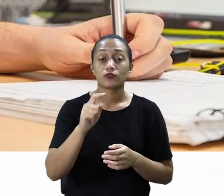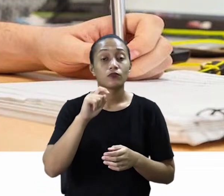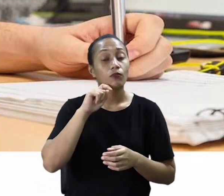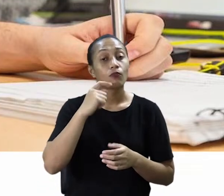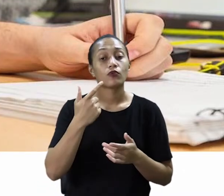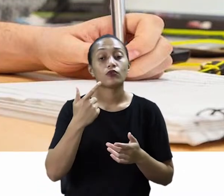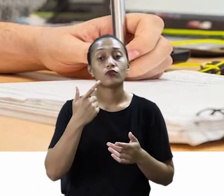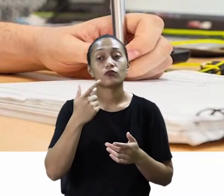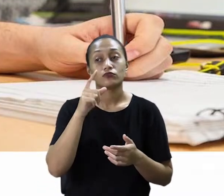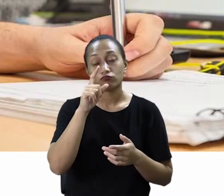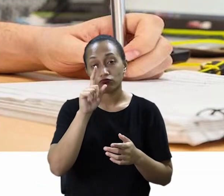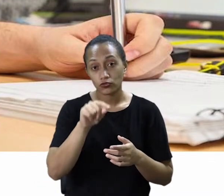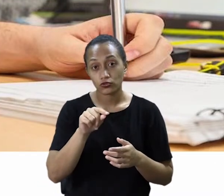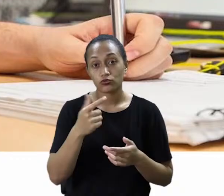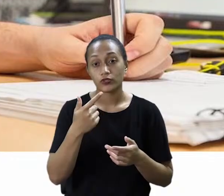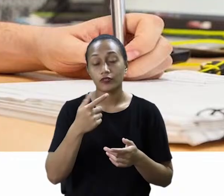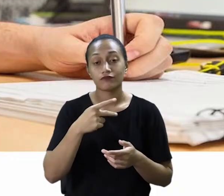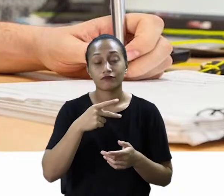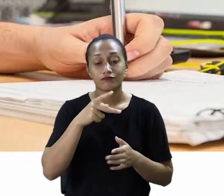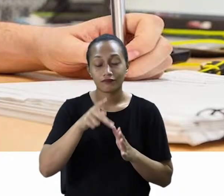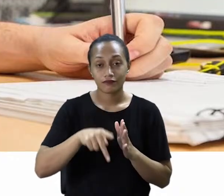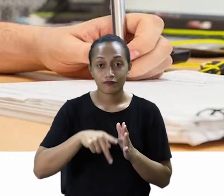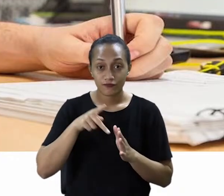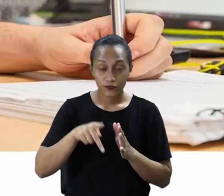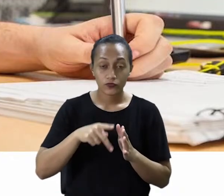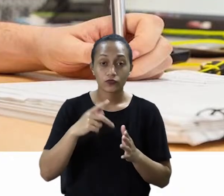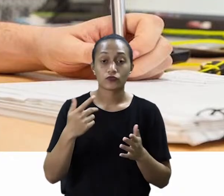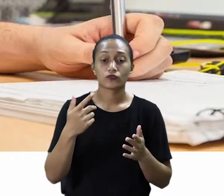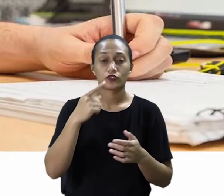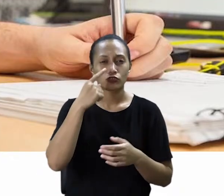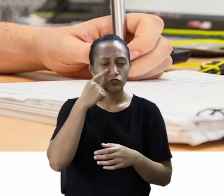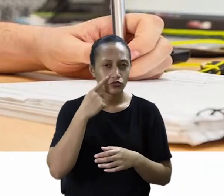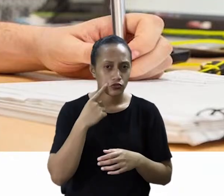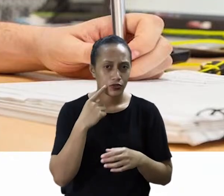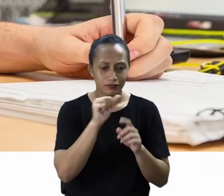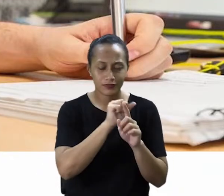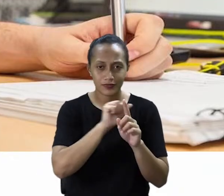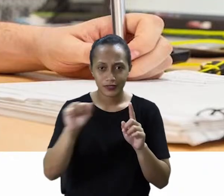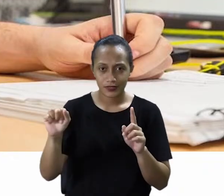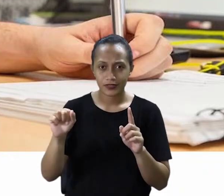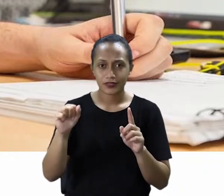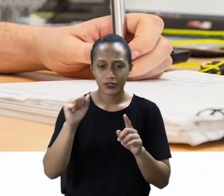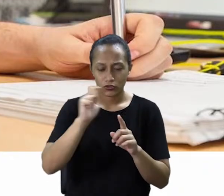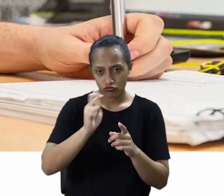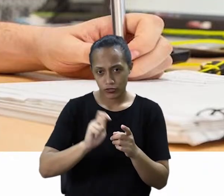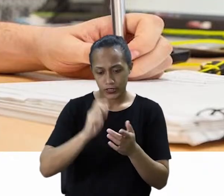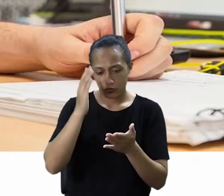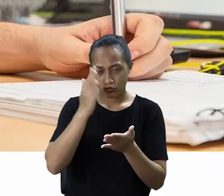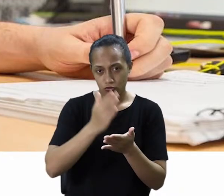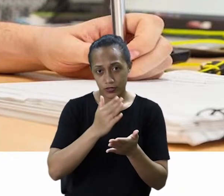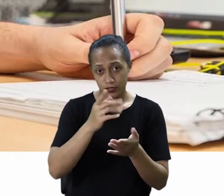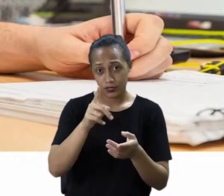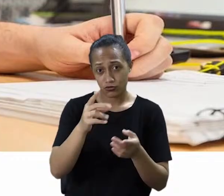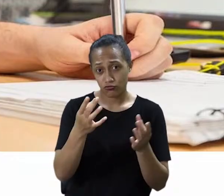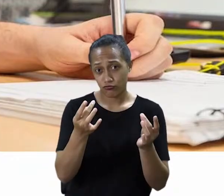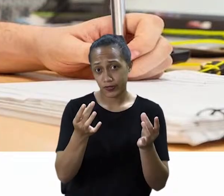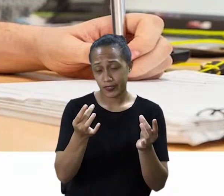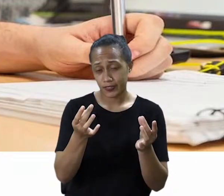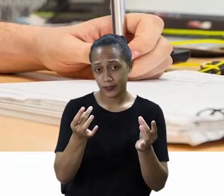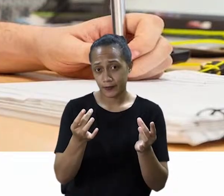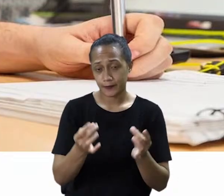to play audios of sentences that you will try and write down correctly. Are you